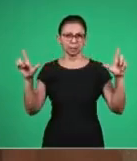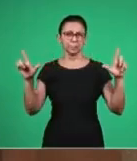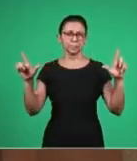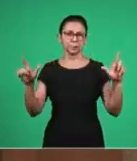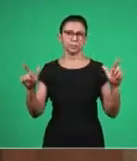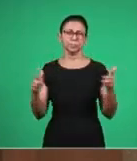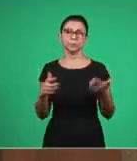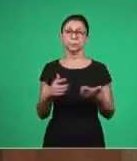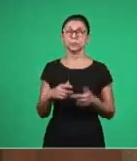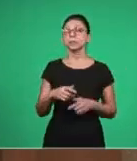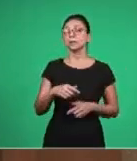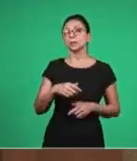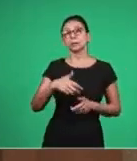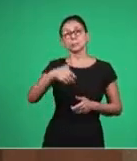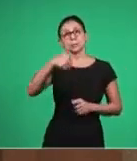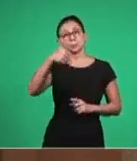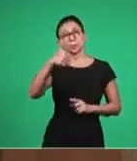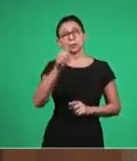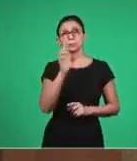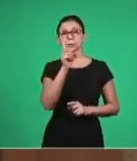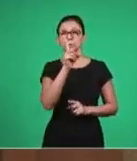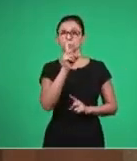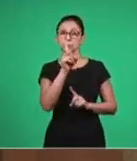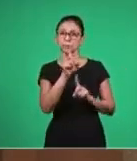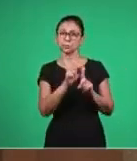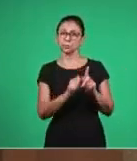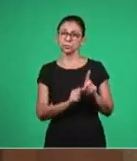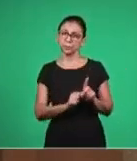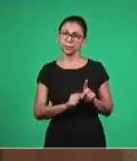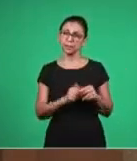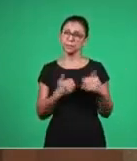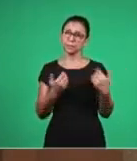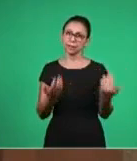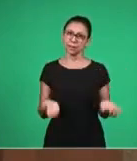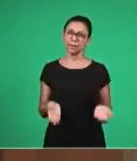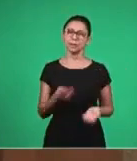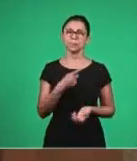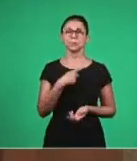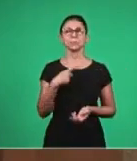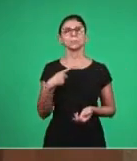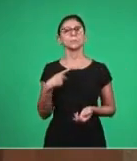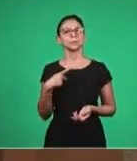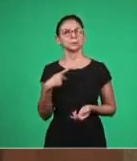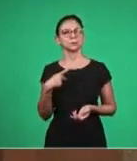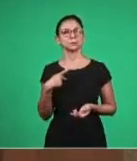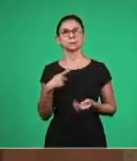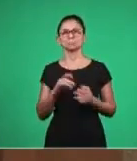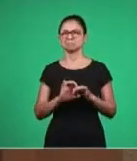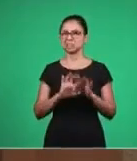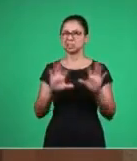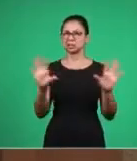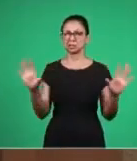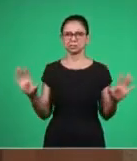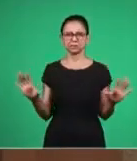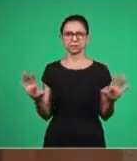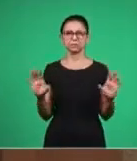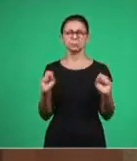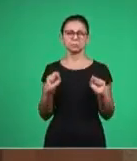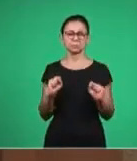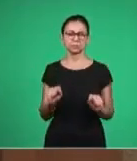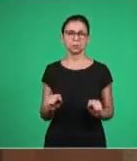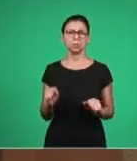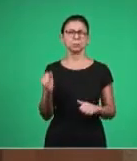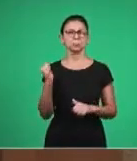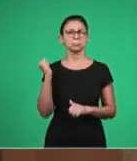like we usually do, because the first Sunday of the month, it is a day in which the pastor